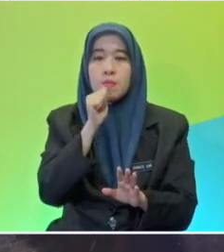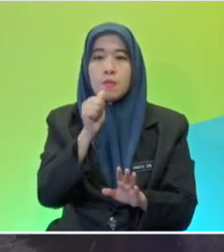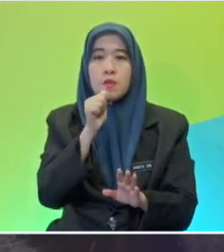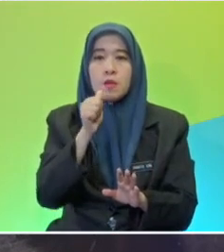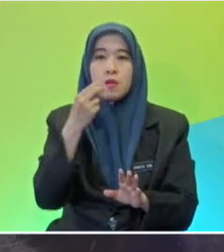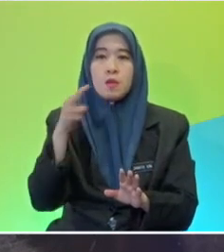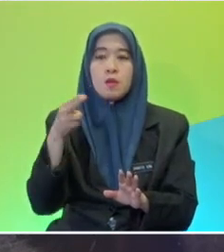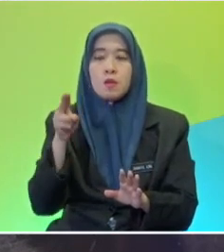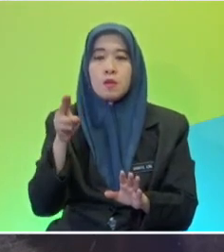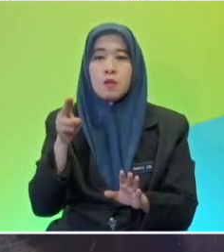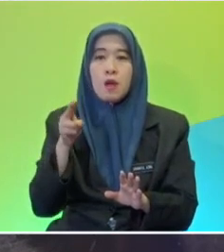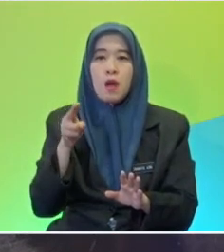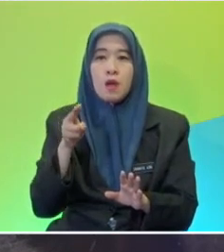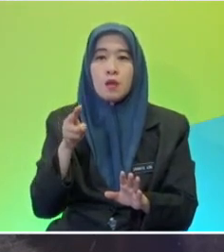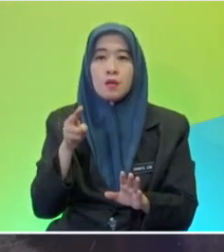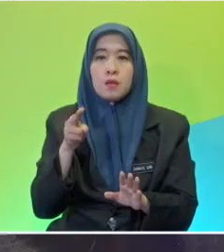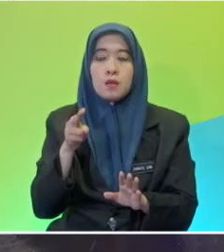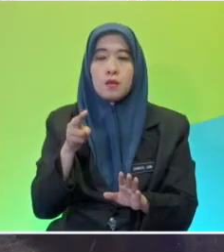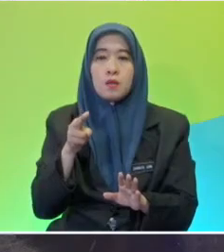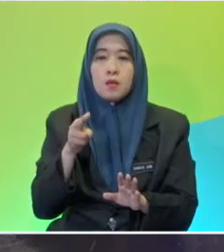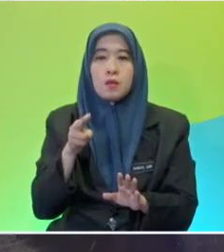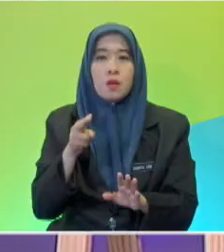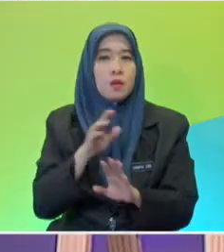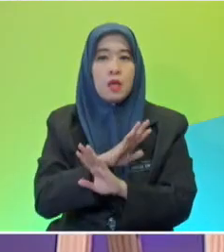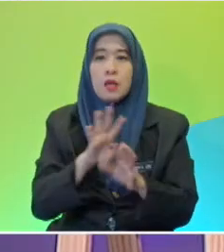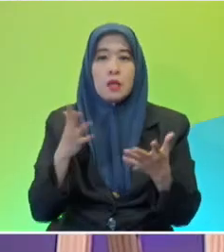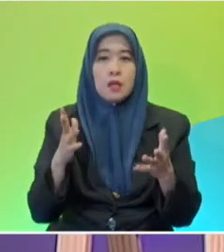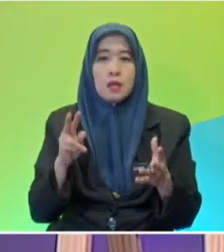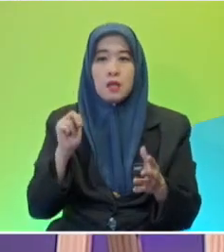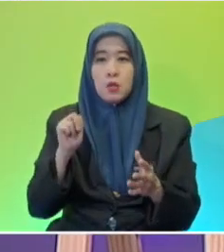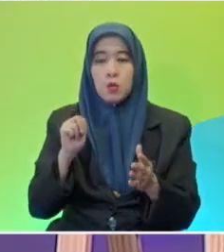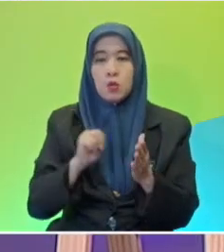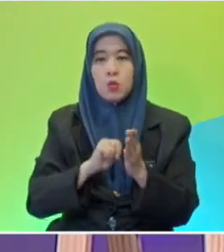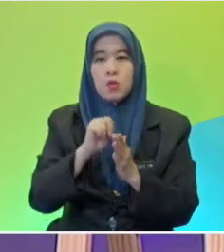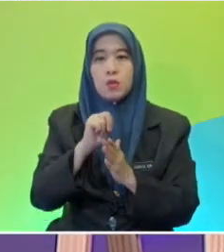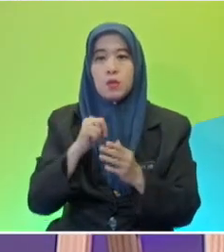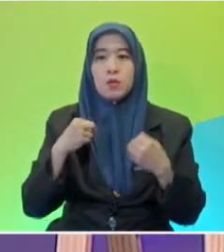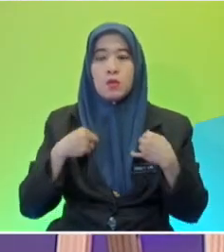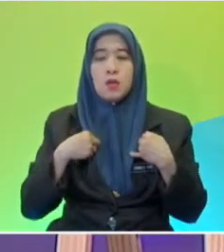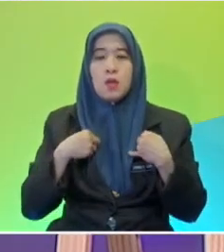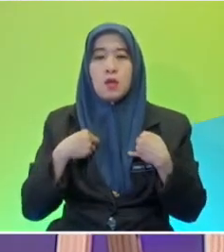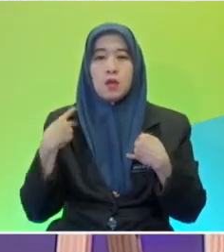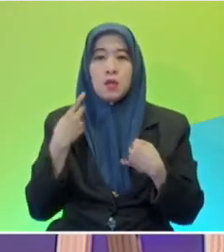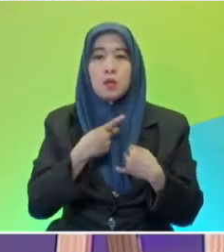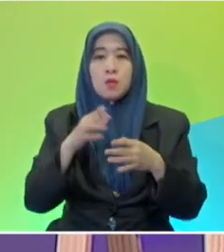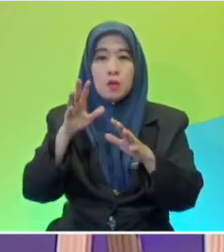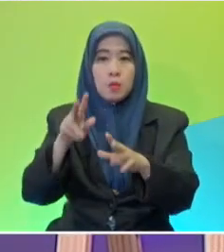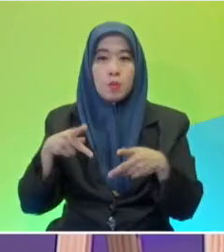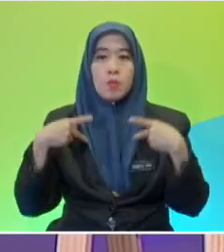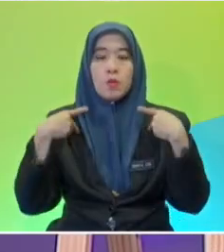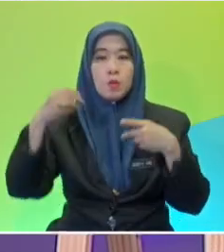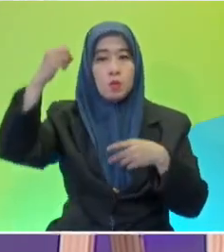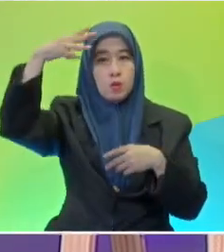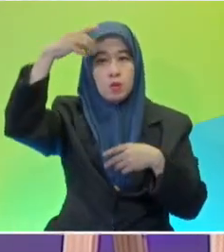needs sunlight. Sunlight. Okay. Because no more nutrition was supplied. Yes. So they need sunlight, then they get the nutrition through